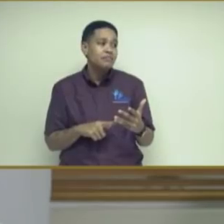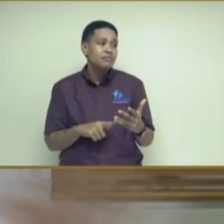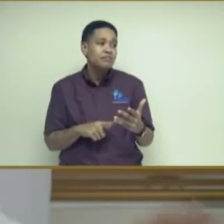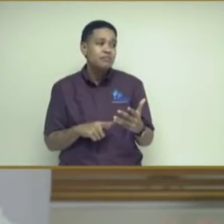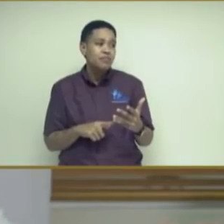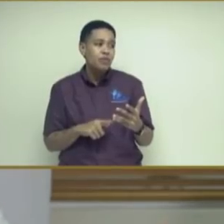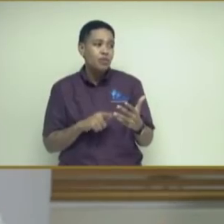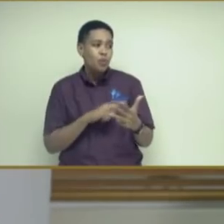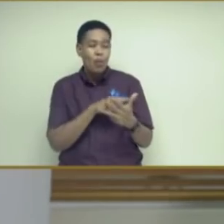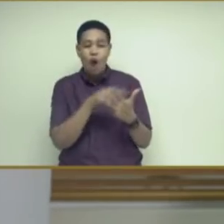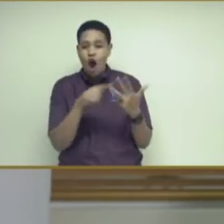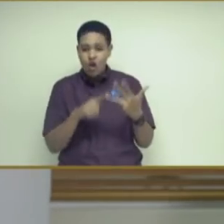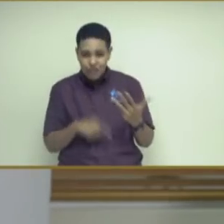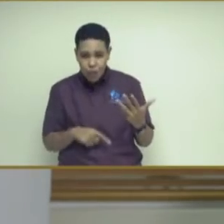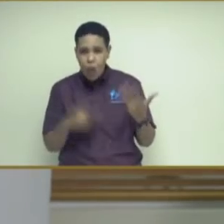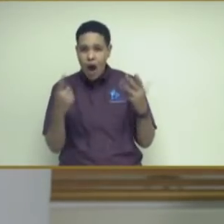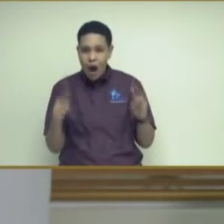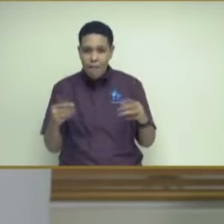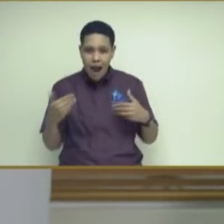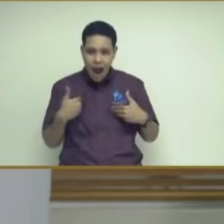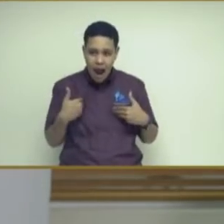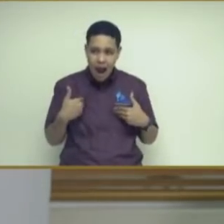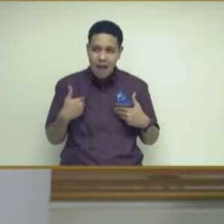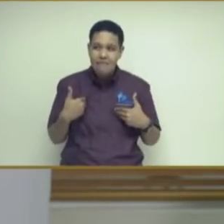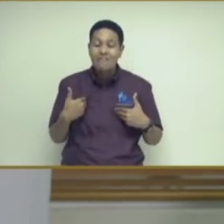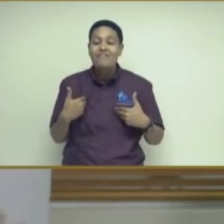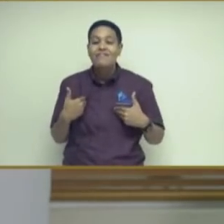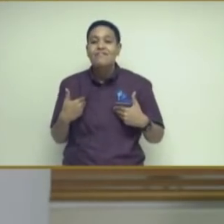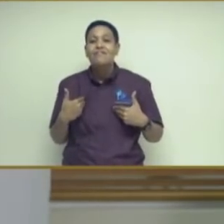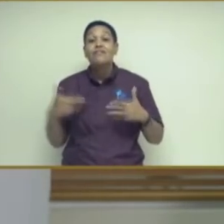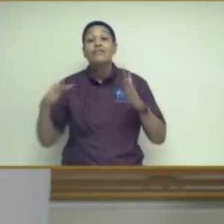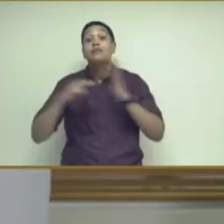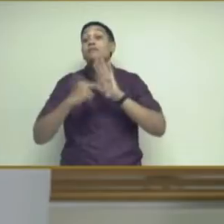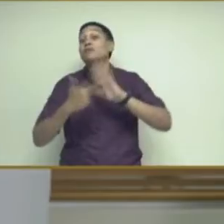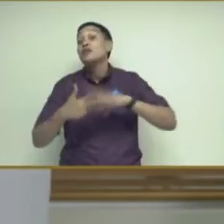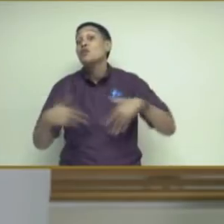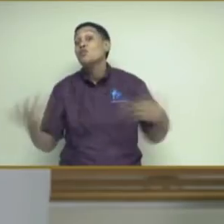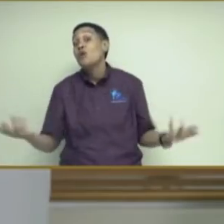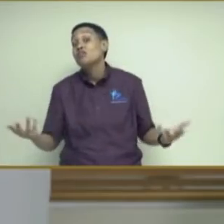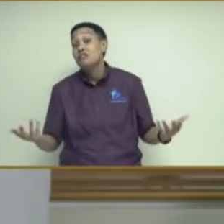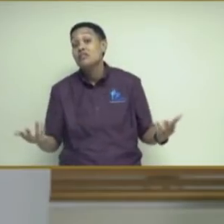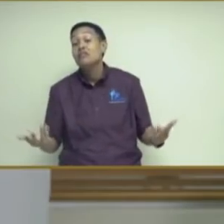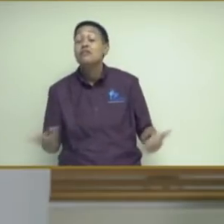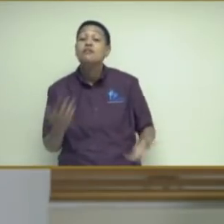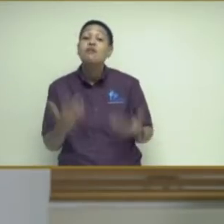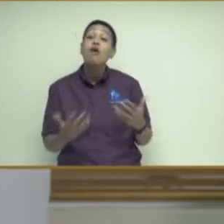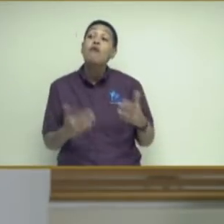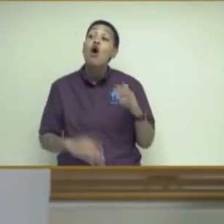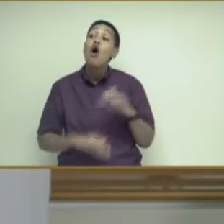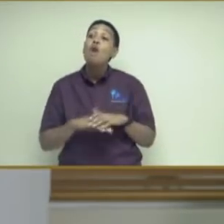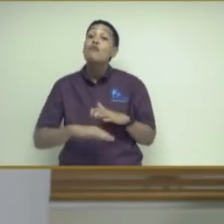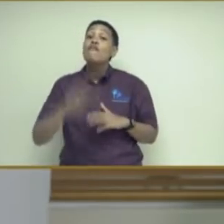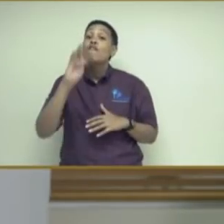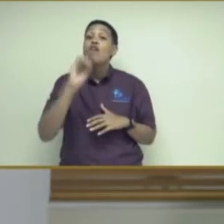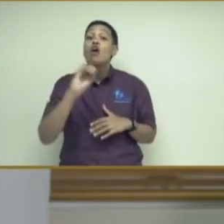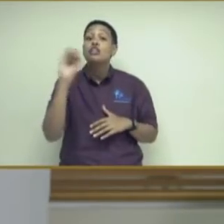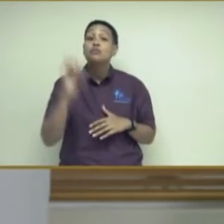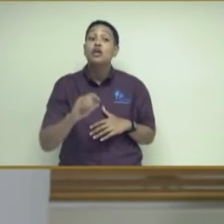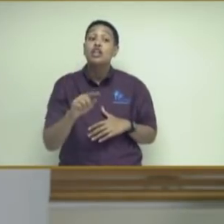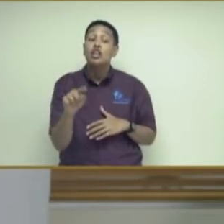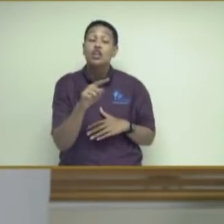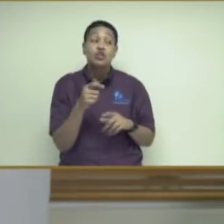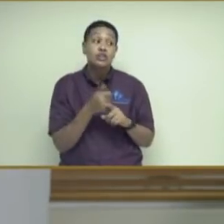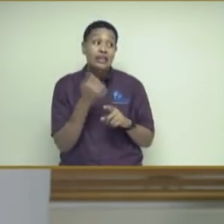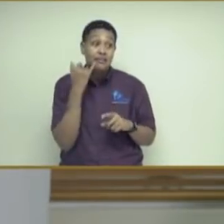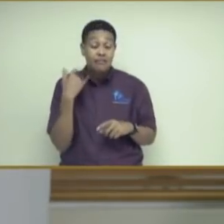one of those, right? And what it means, and probably up to 40% of those,